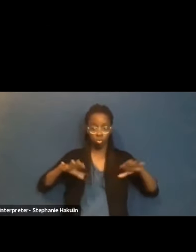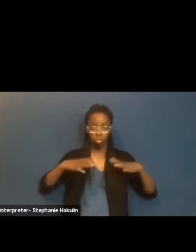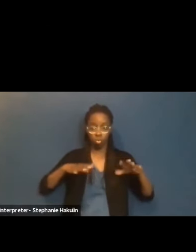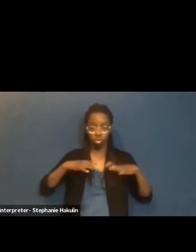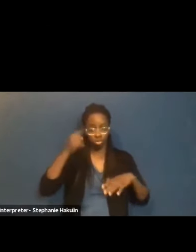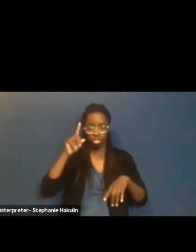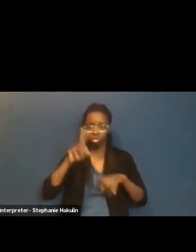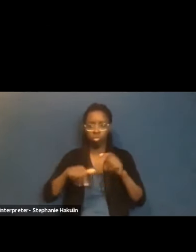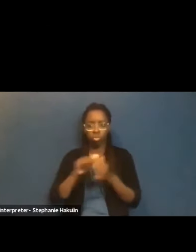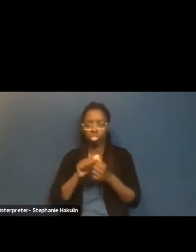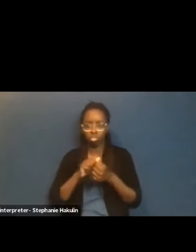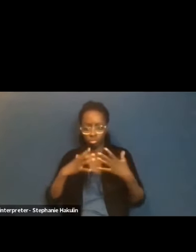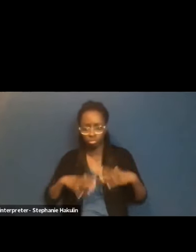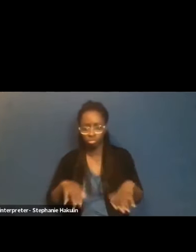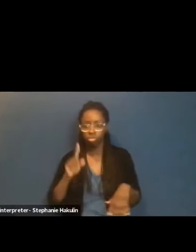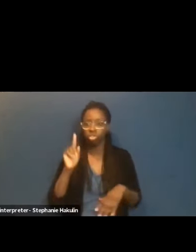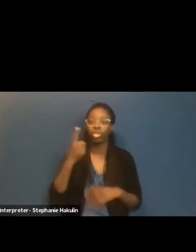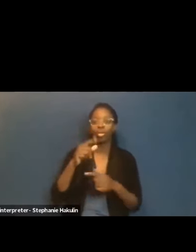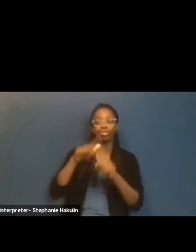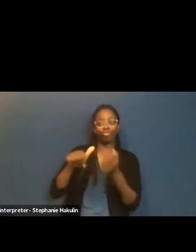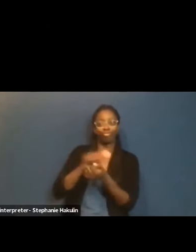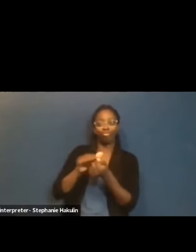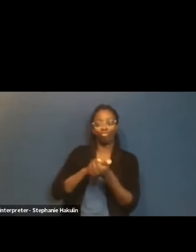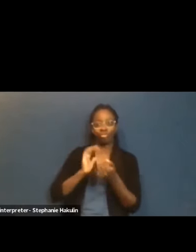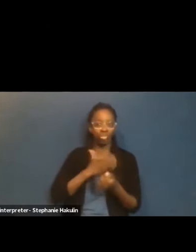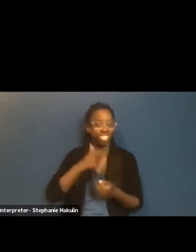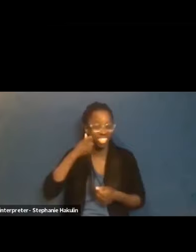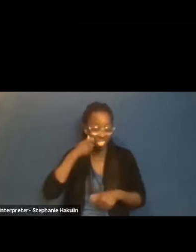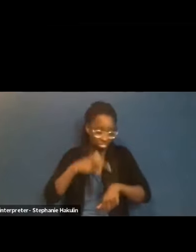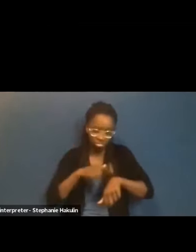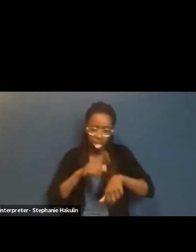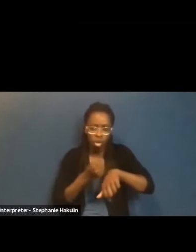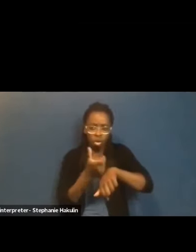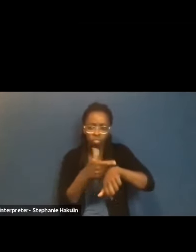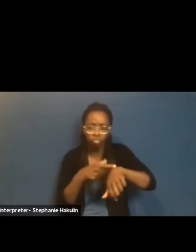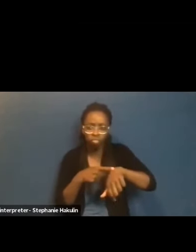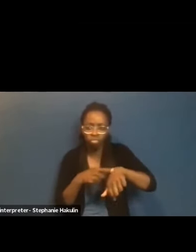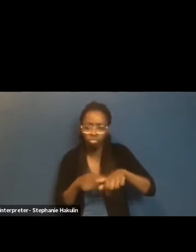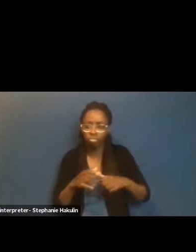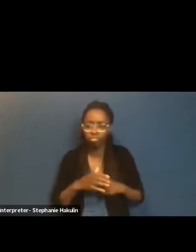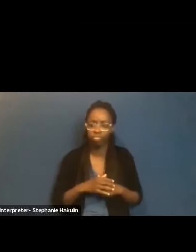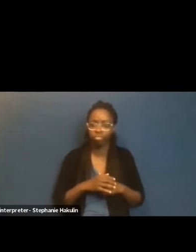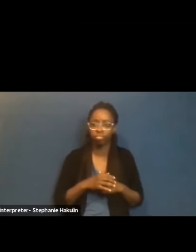and put a stop to this never-ending cycle of rinse and repeat.